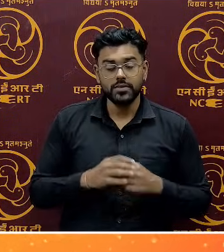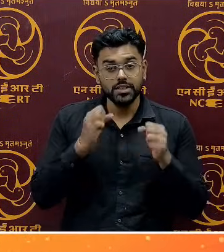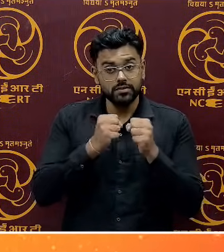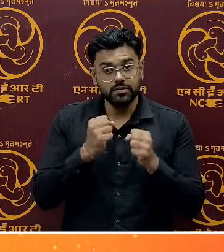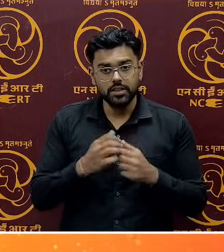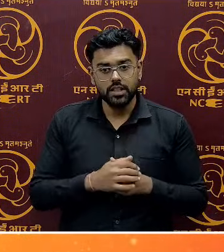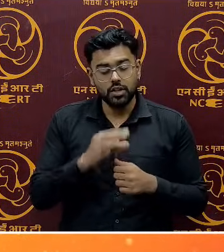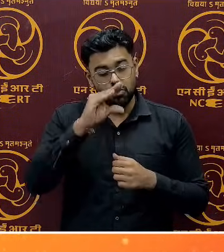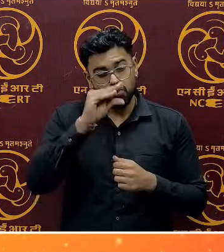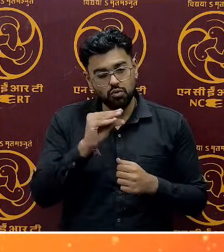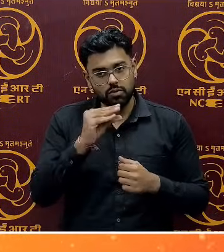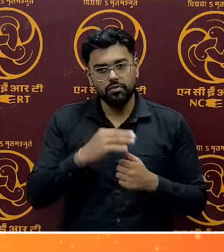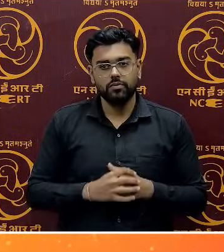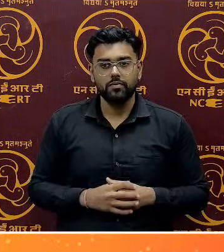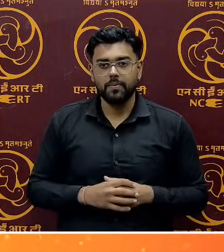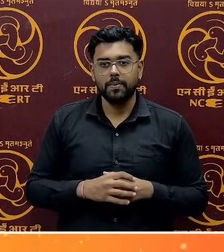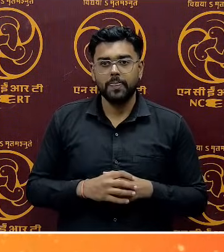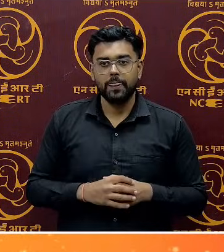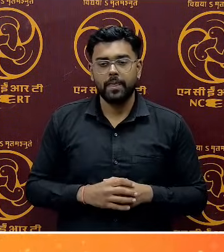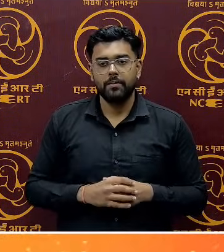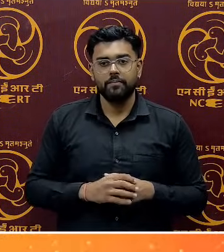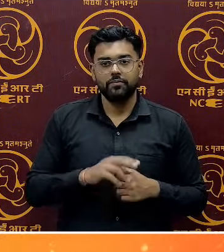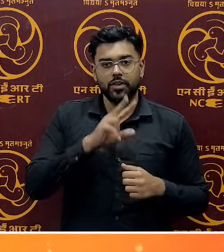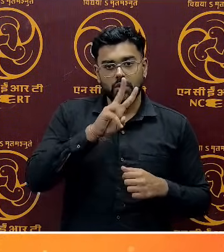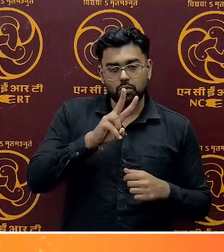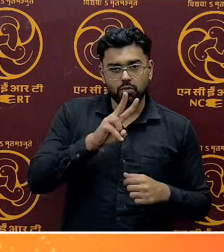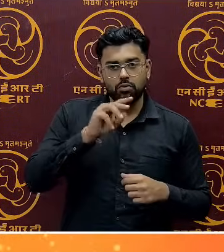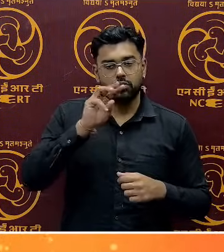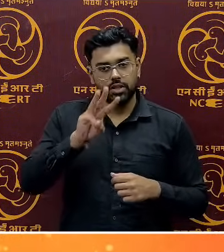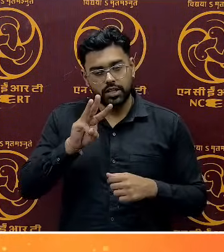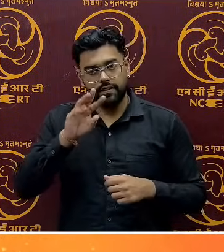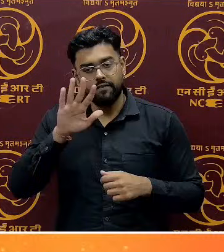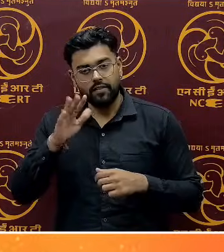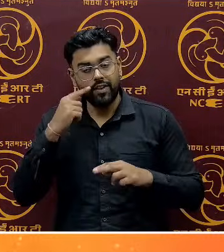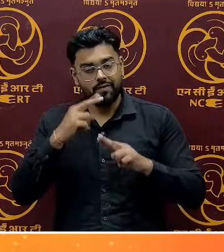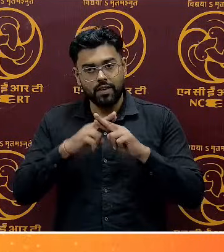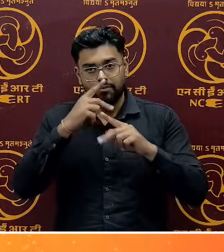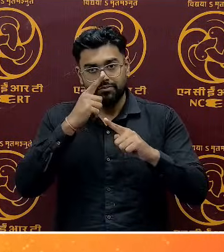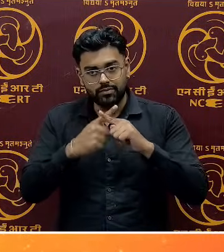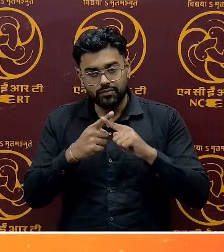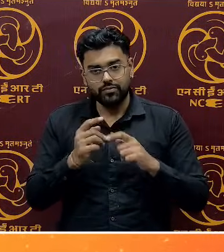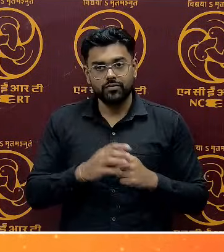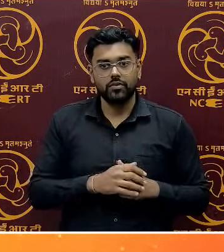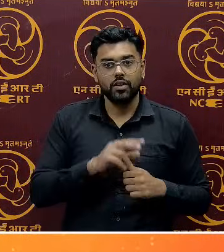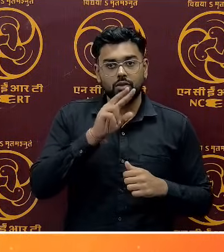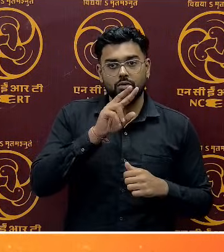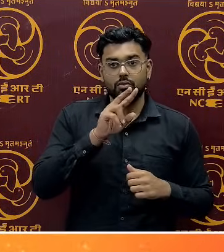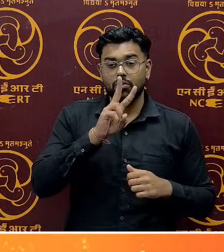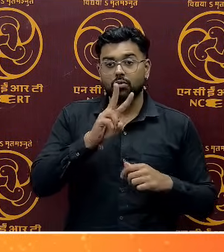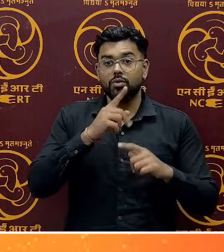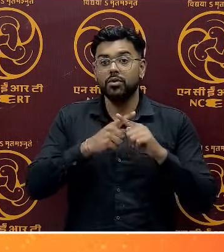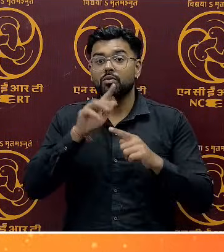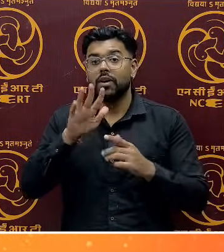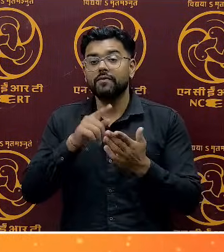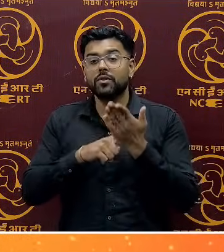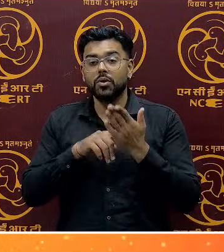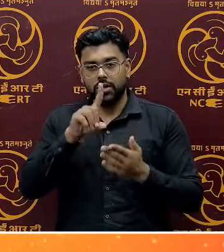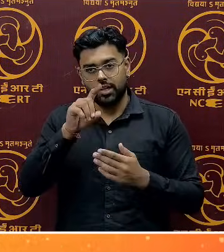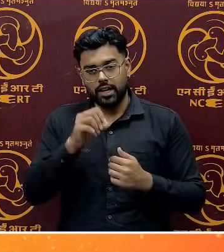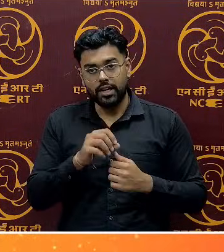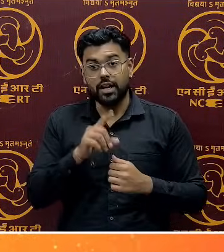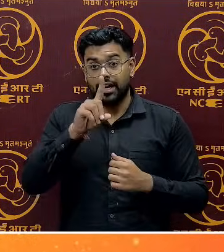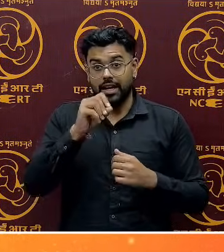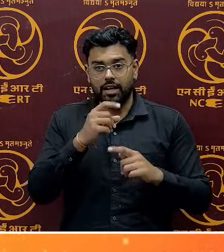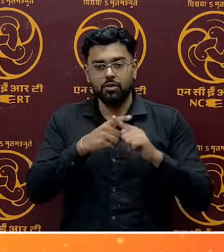it should be smallest number, children. So, 2, 3 and 5. If I multiply, 2 5s are 10, 10 3s are 30.